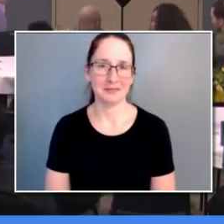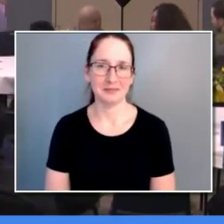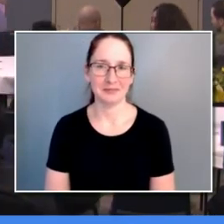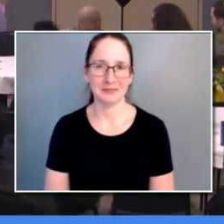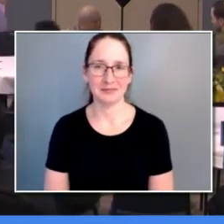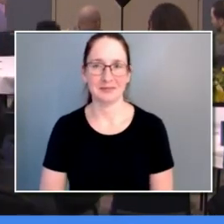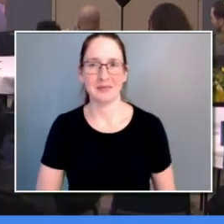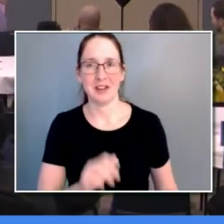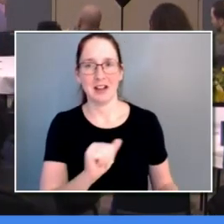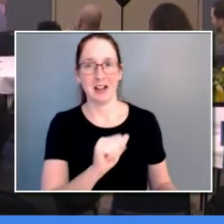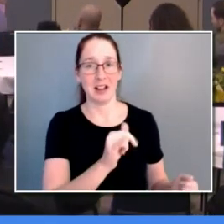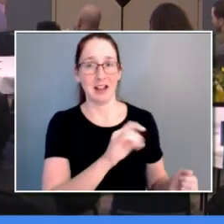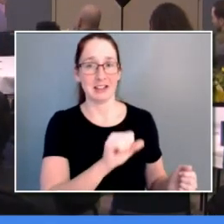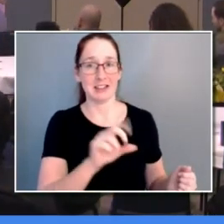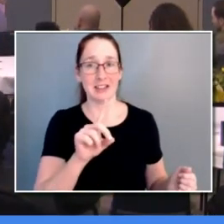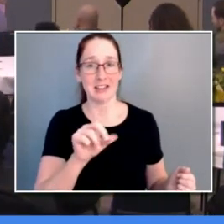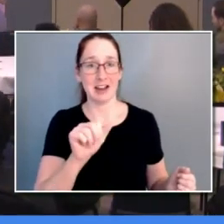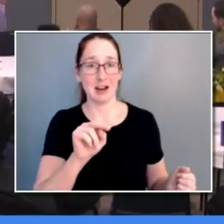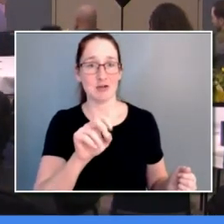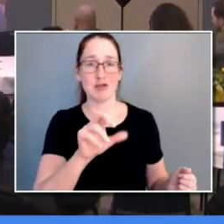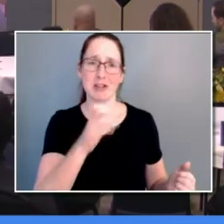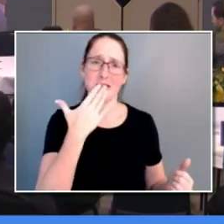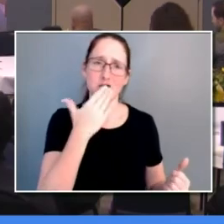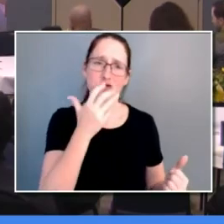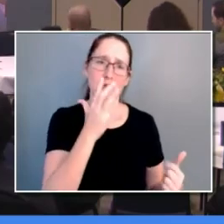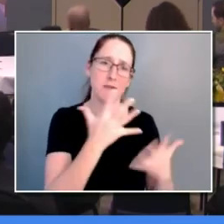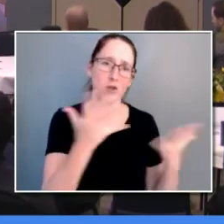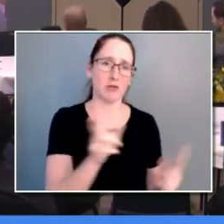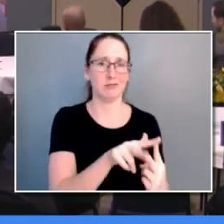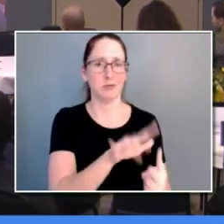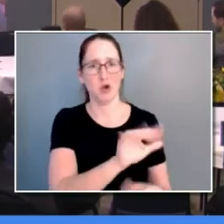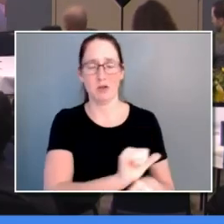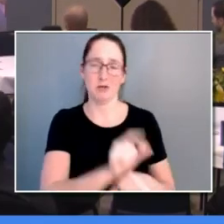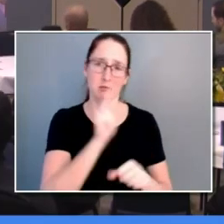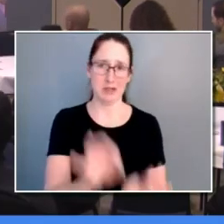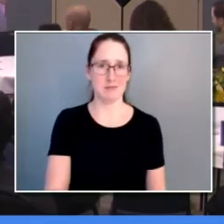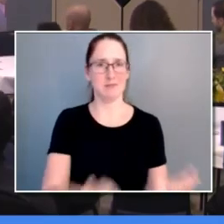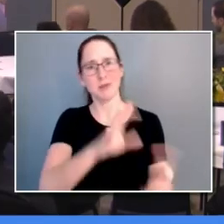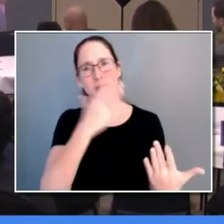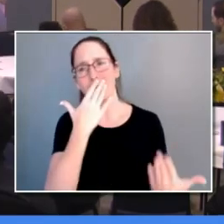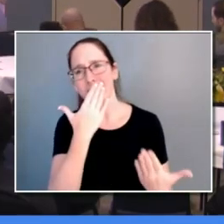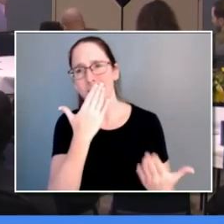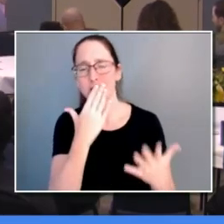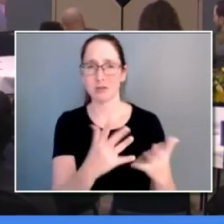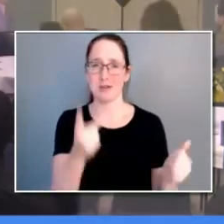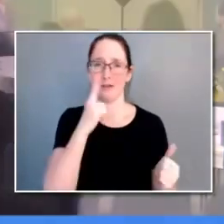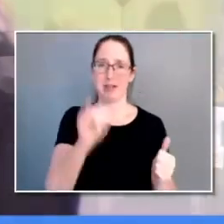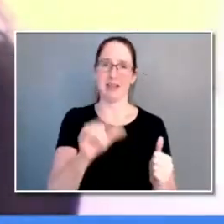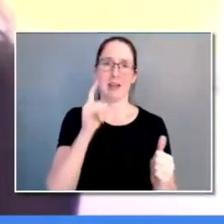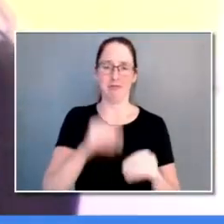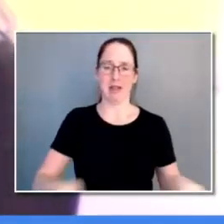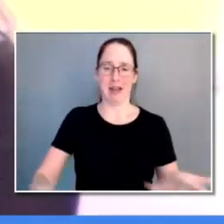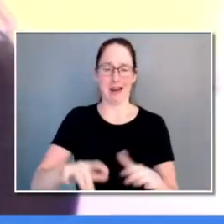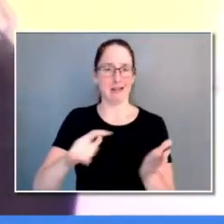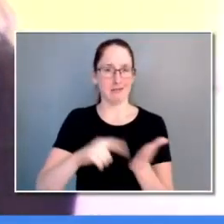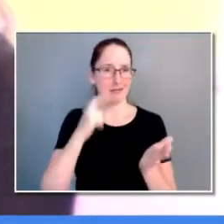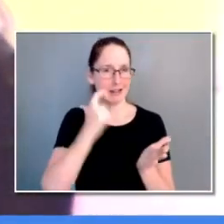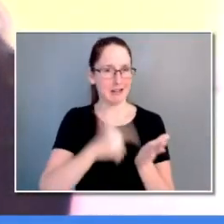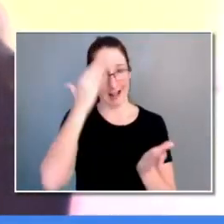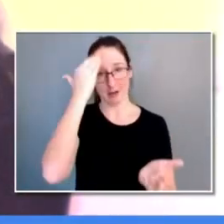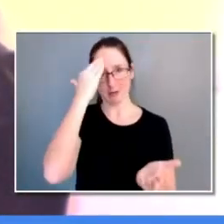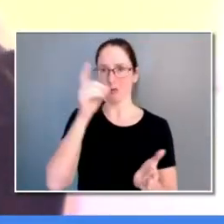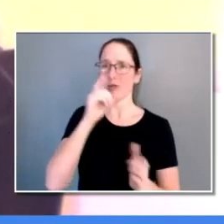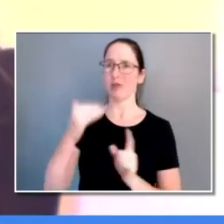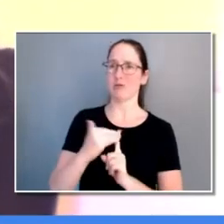Alexis and DeAndre, thank you for all of your work that you do. It is so important. And thank you for that land acknowledgement, for reminding all of us about